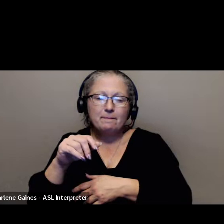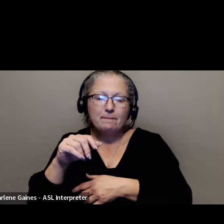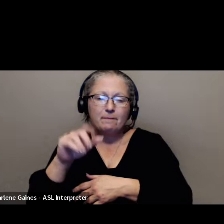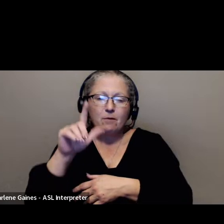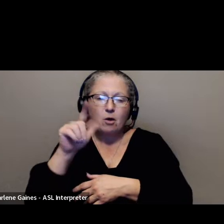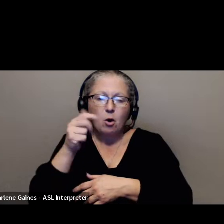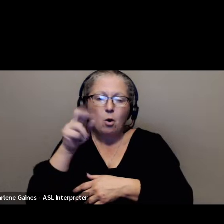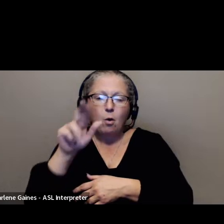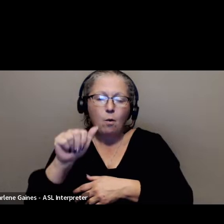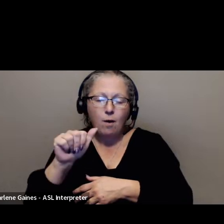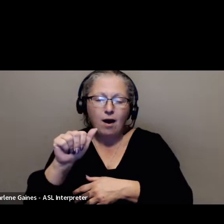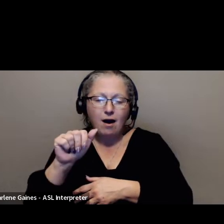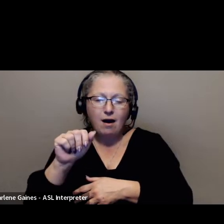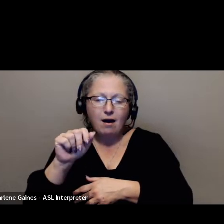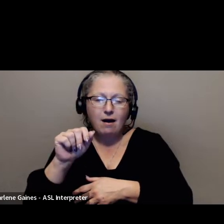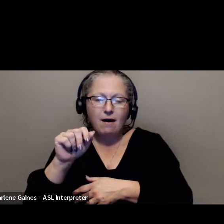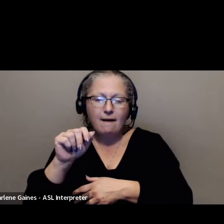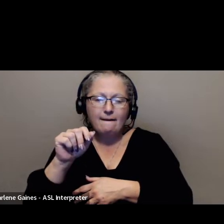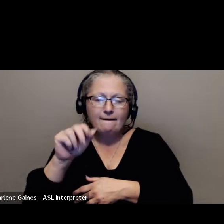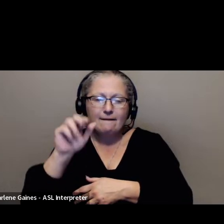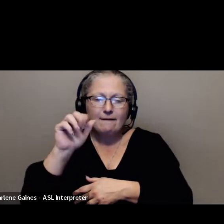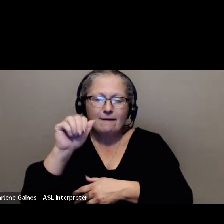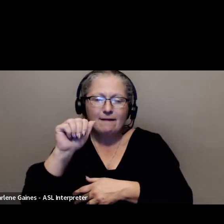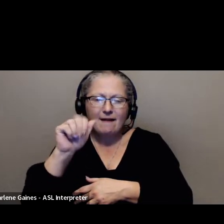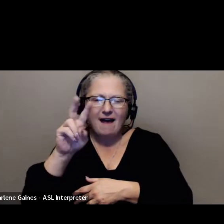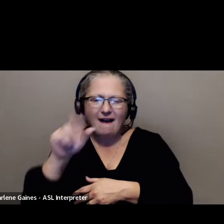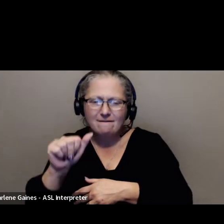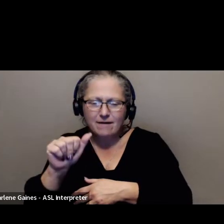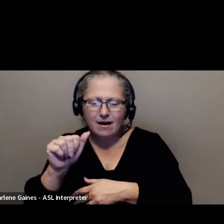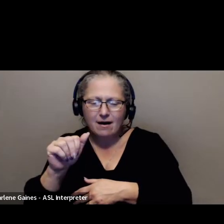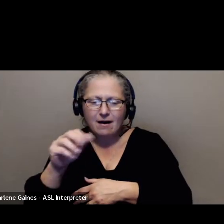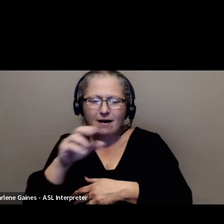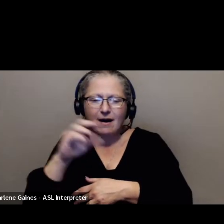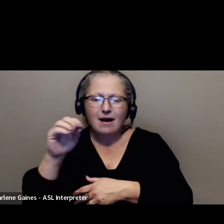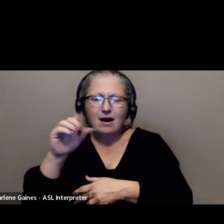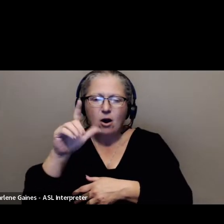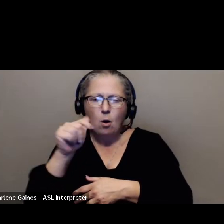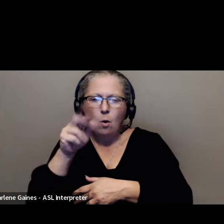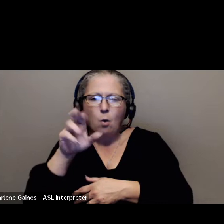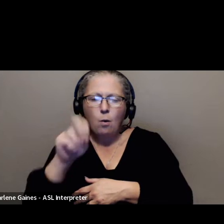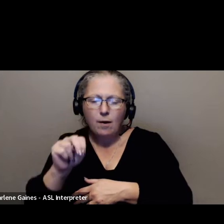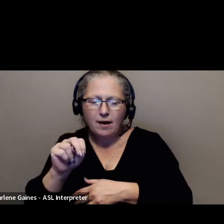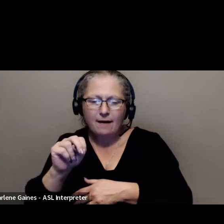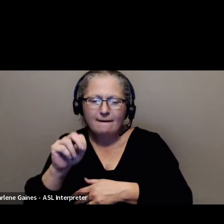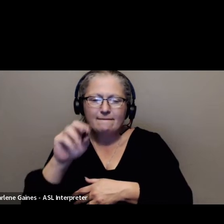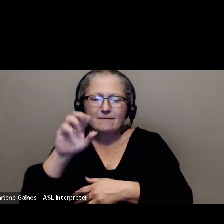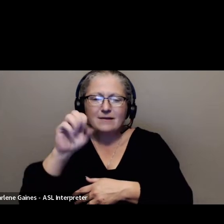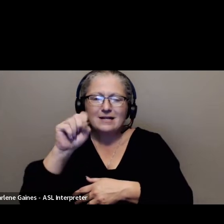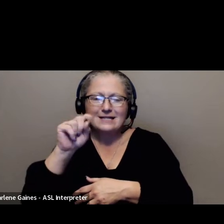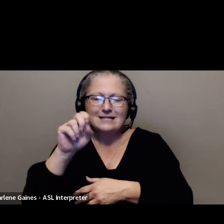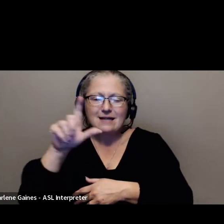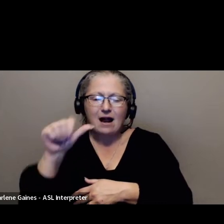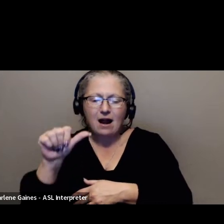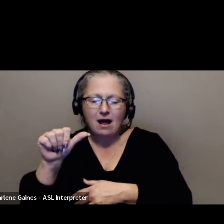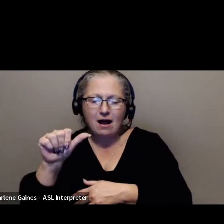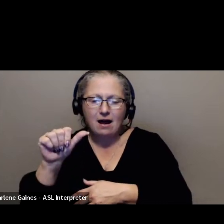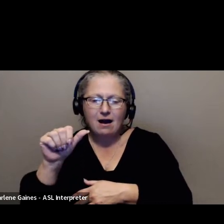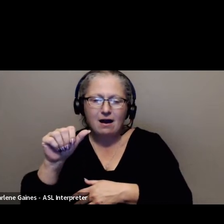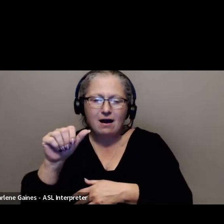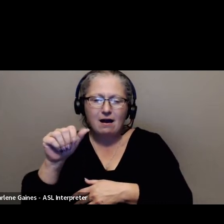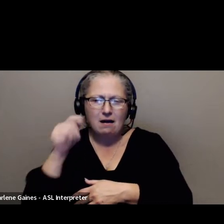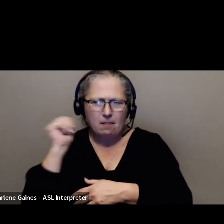Alora Haran, Ava Gonzalez, and Lauren Gonzalez, and Stella Newman. I got everybody